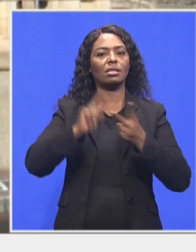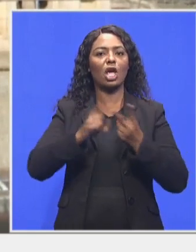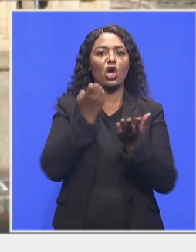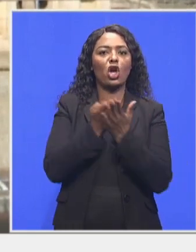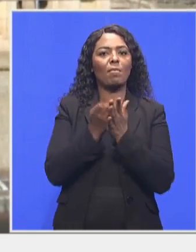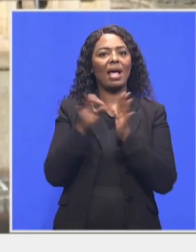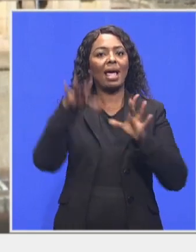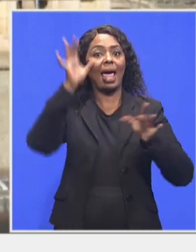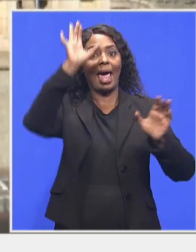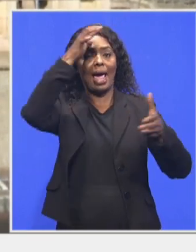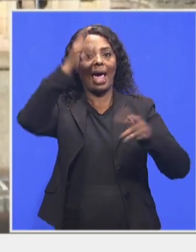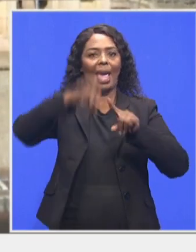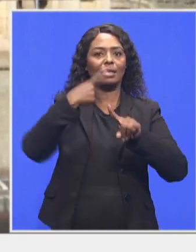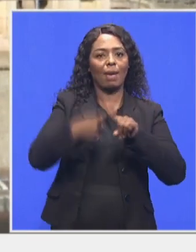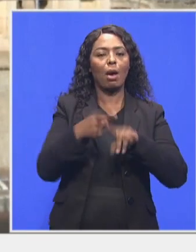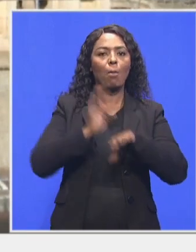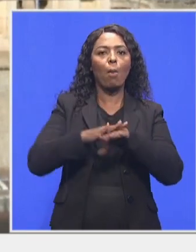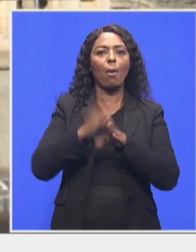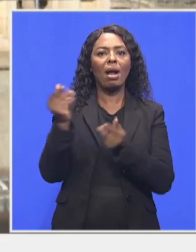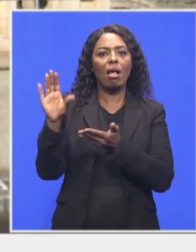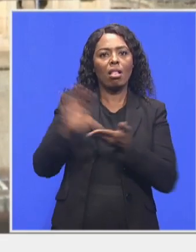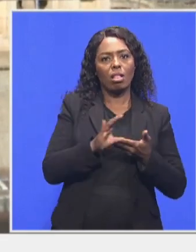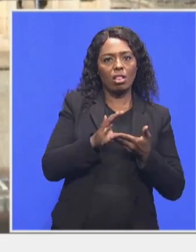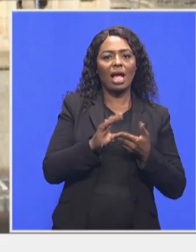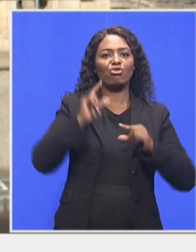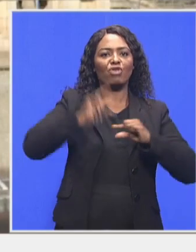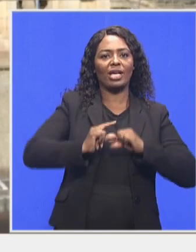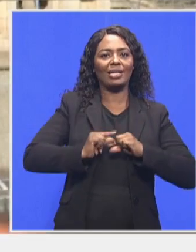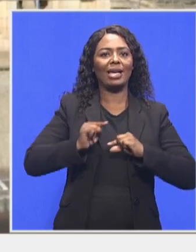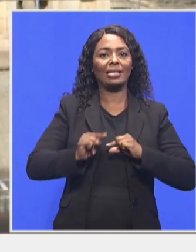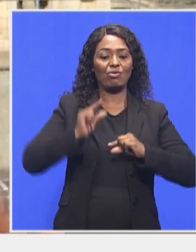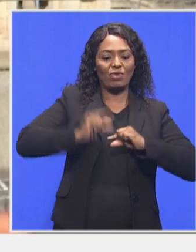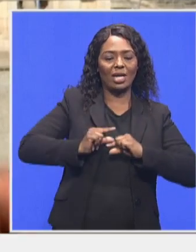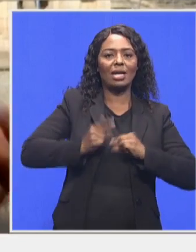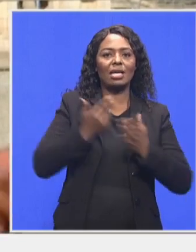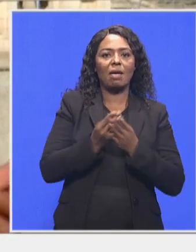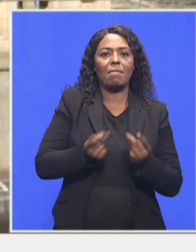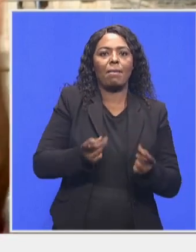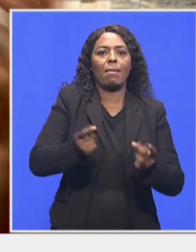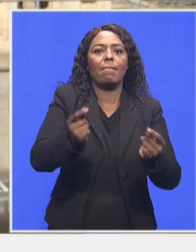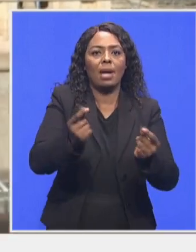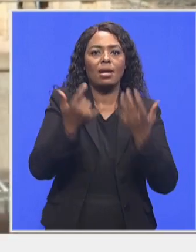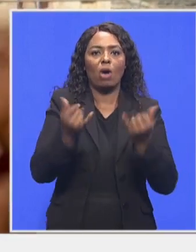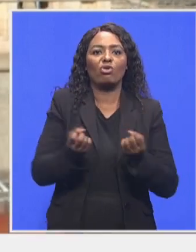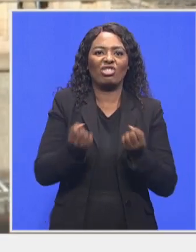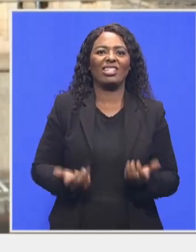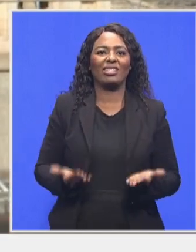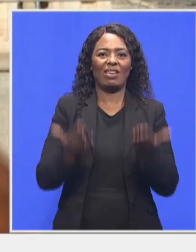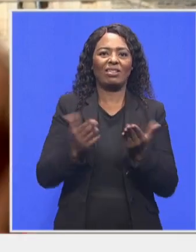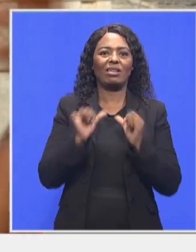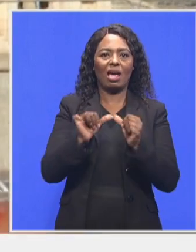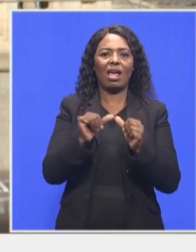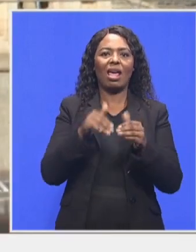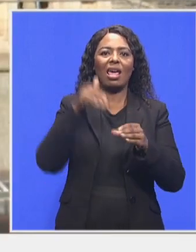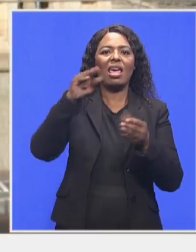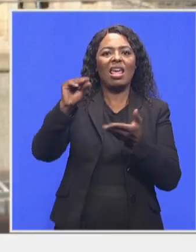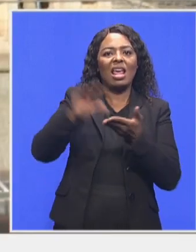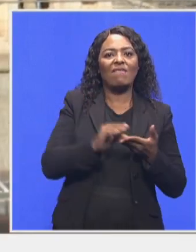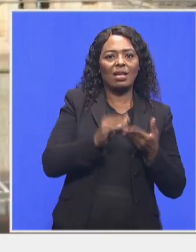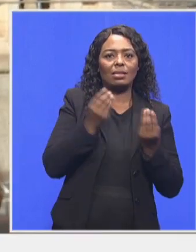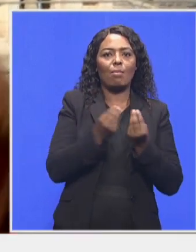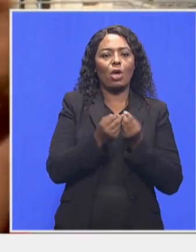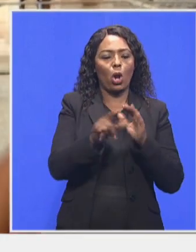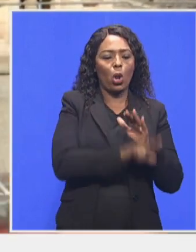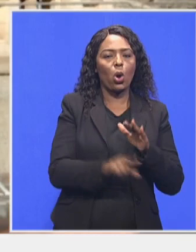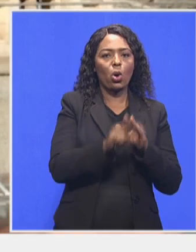experts do expect that more money may be given to Transnet to fast track them in terms of them being able to invest in things like